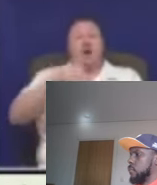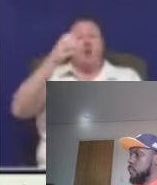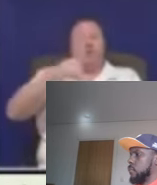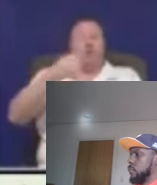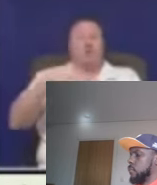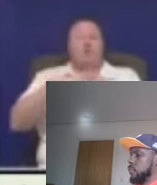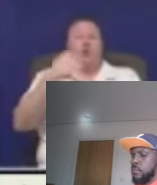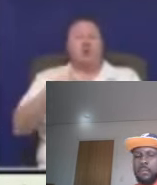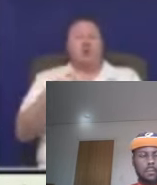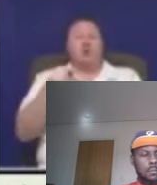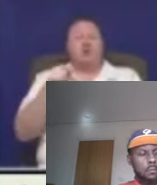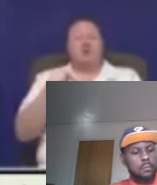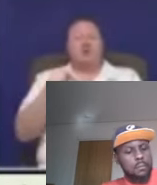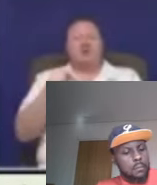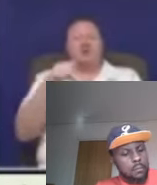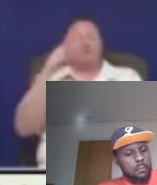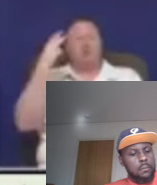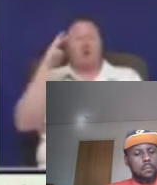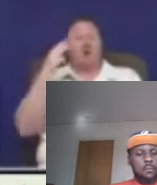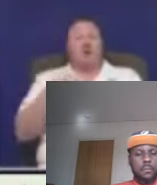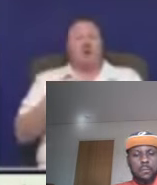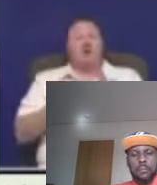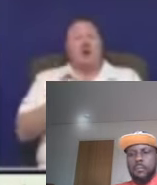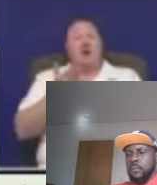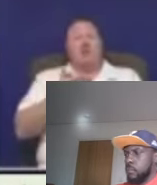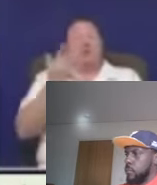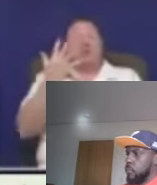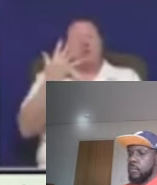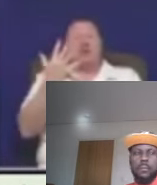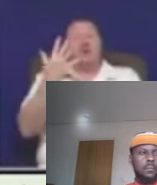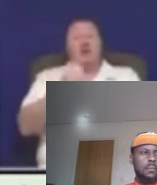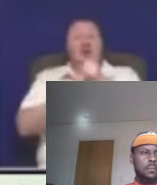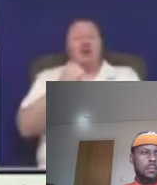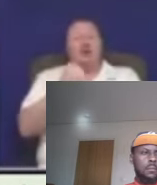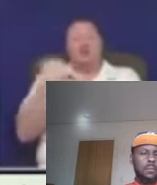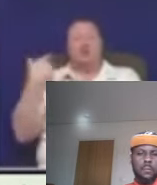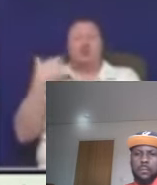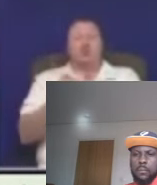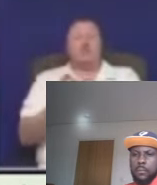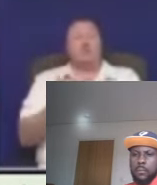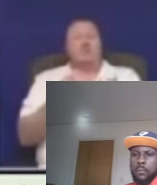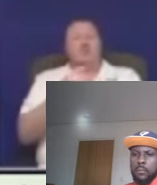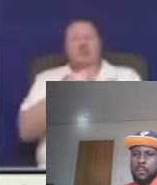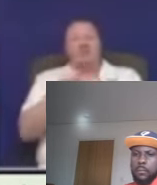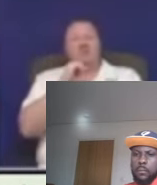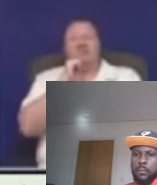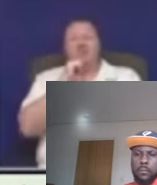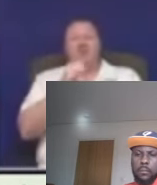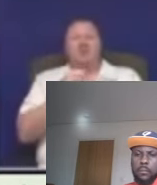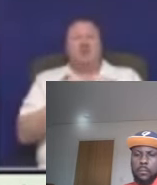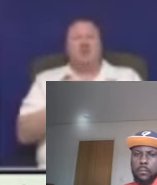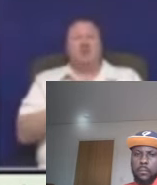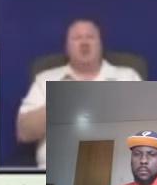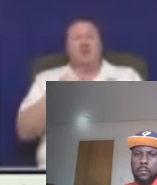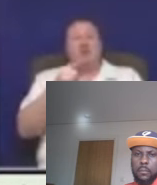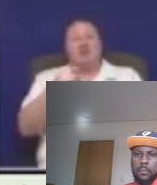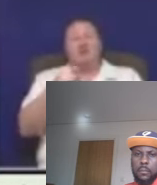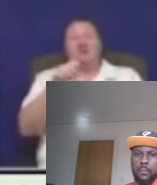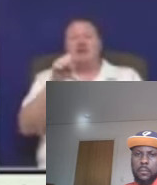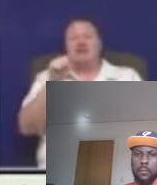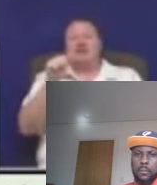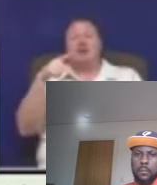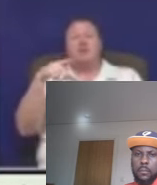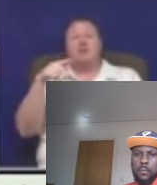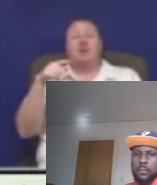1 billion rand was spent on upgrades over 10 years with little to show for it. The complex, intended to become the SAPS